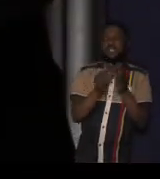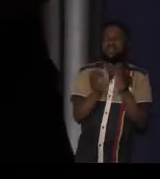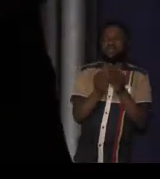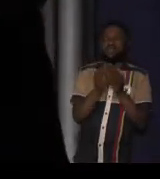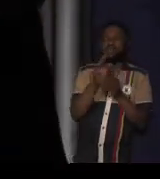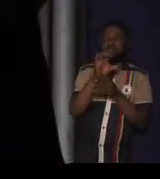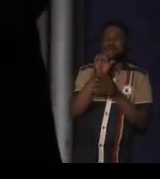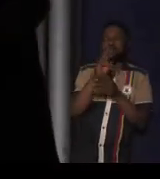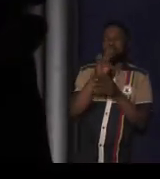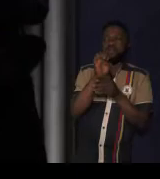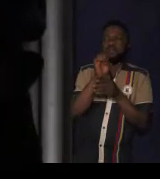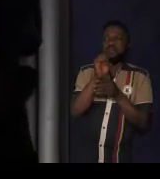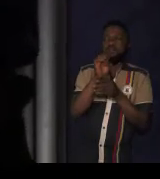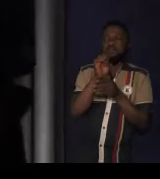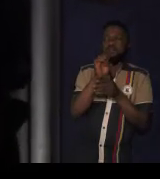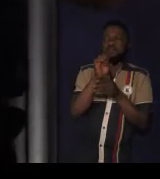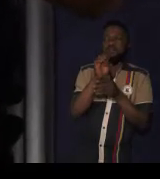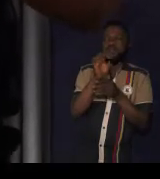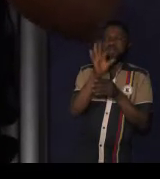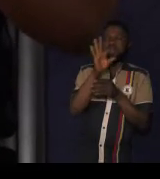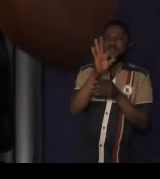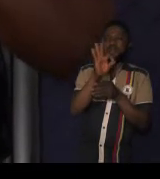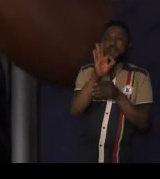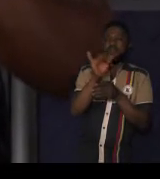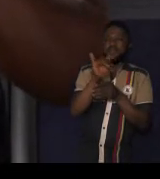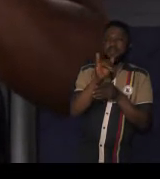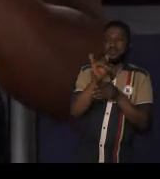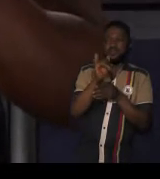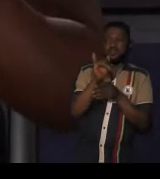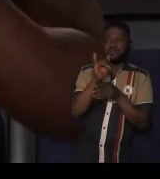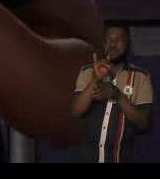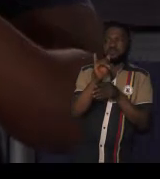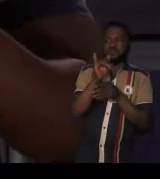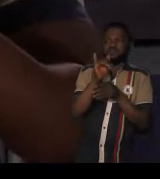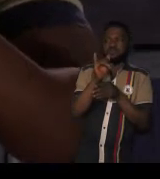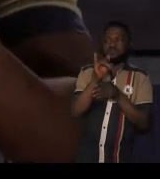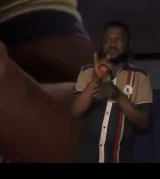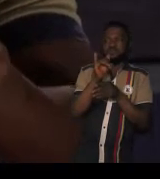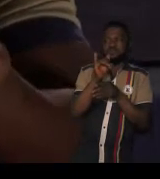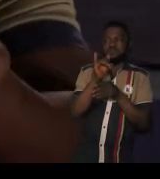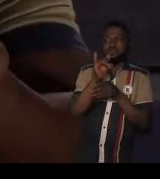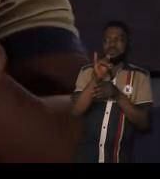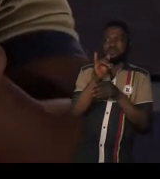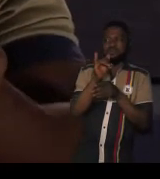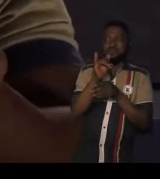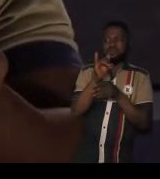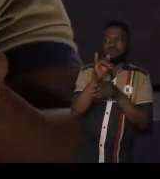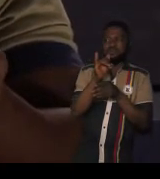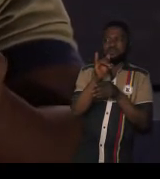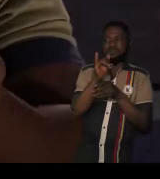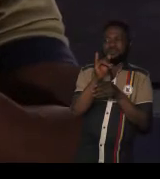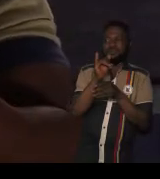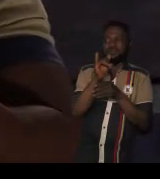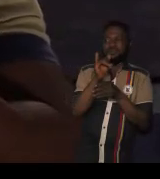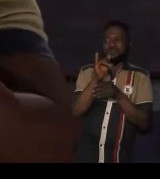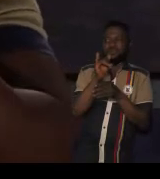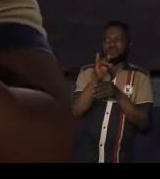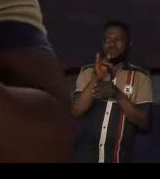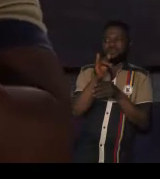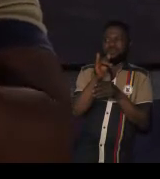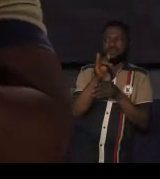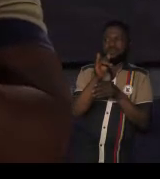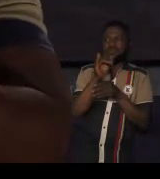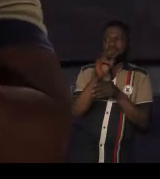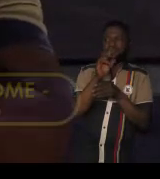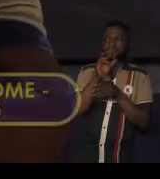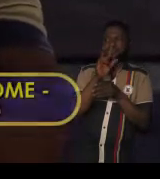small cube, these are 9 similar cubes. I'll count, let me just fix it. So now we have